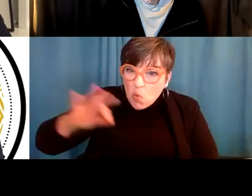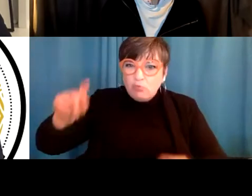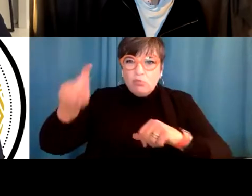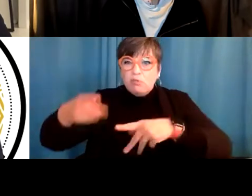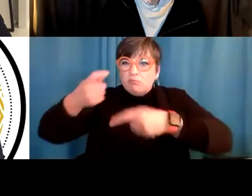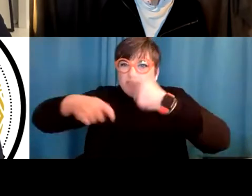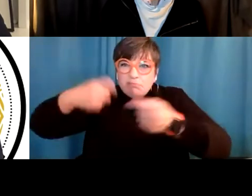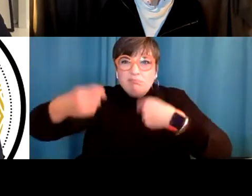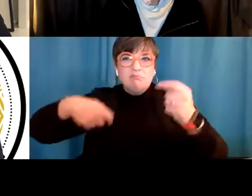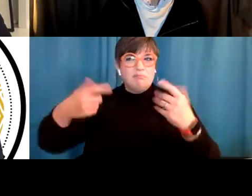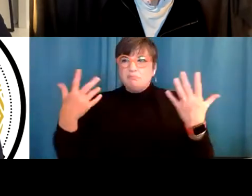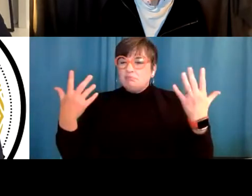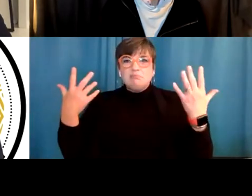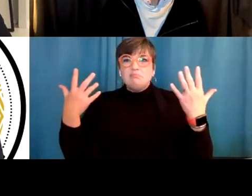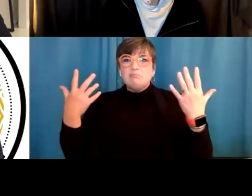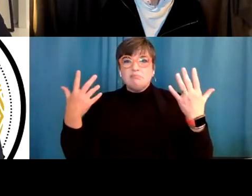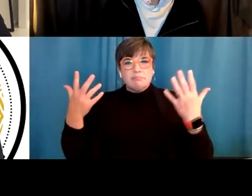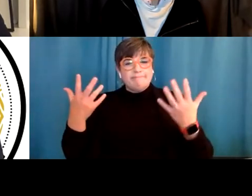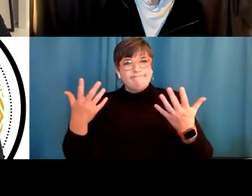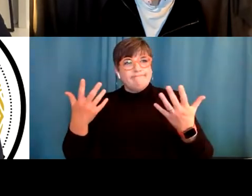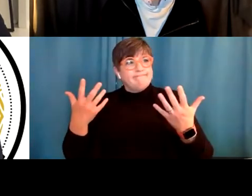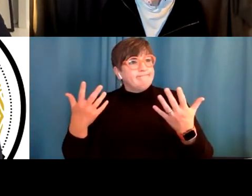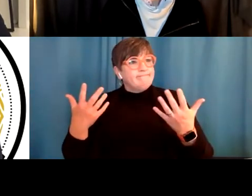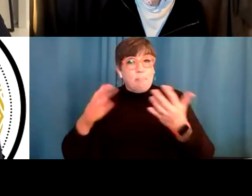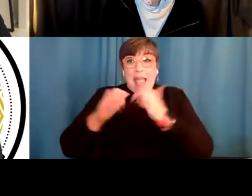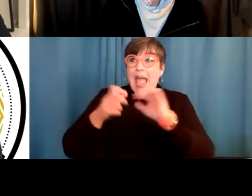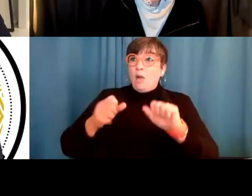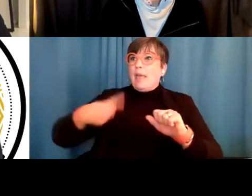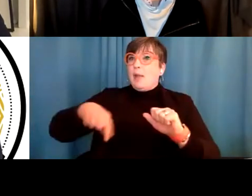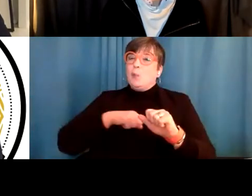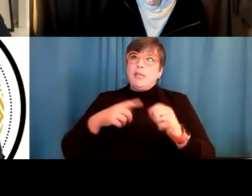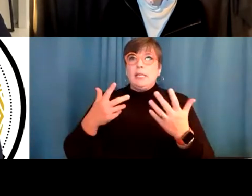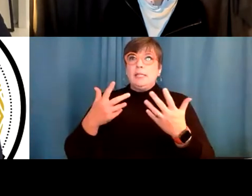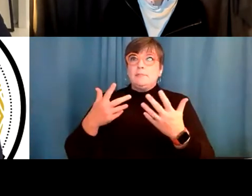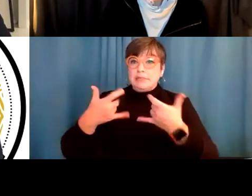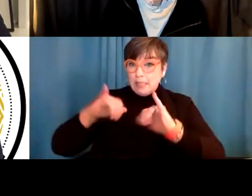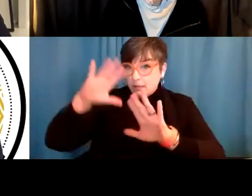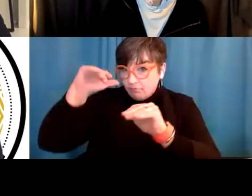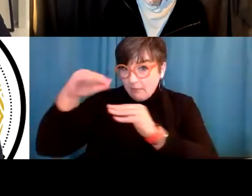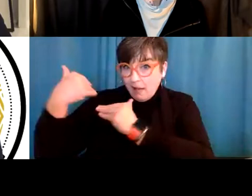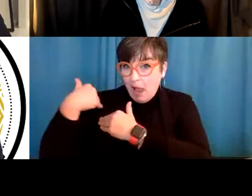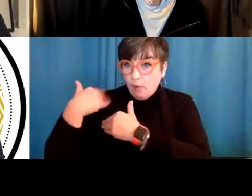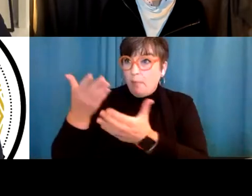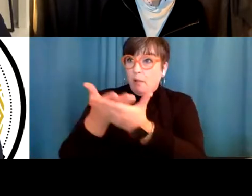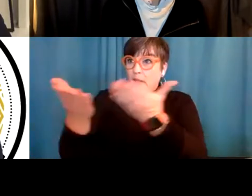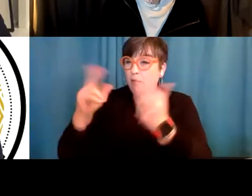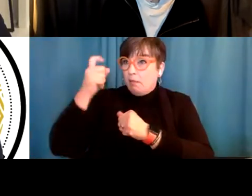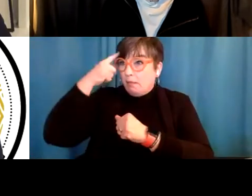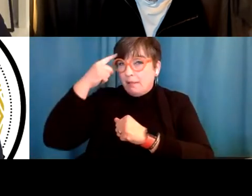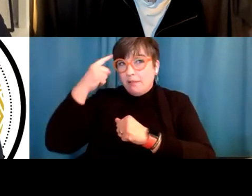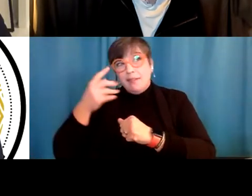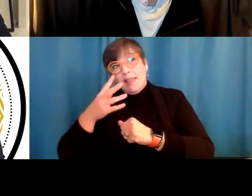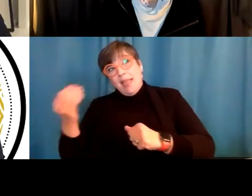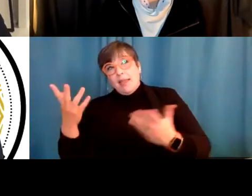at least, you know, makes it so that they are not held accountable. Mm-hmm. And not for